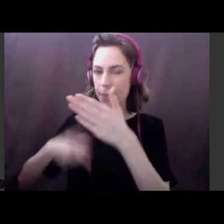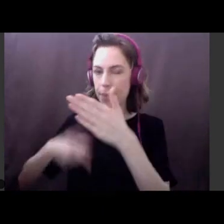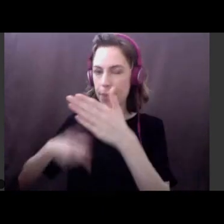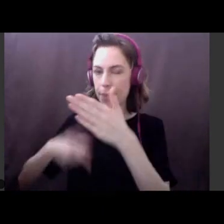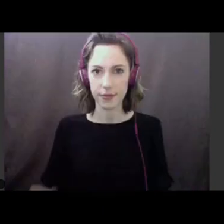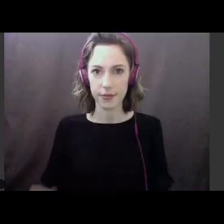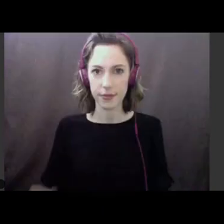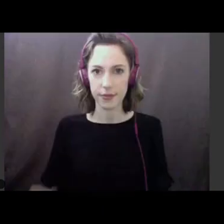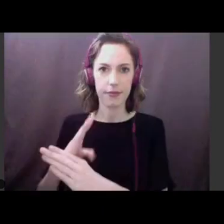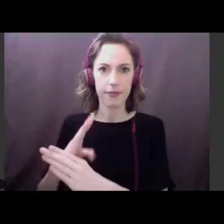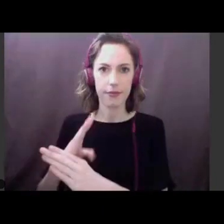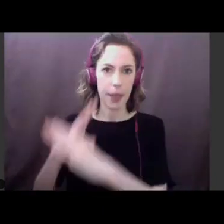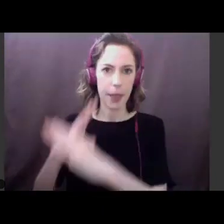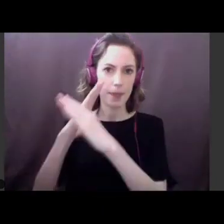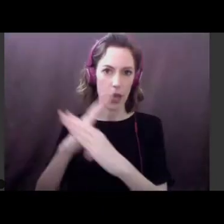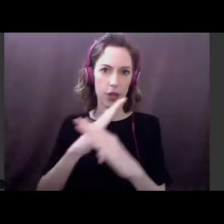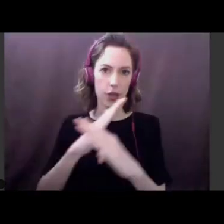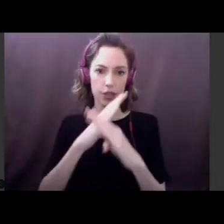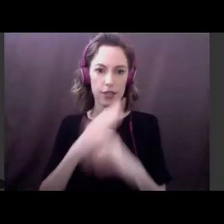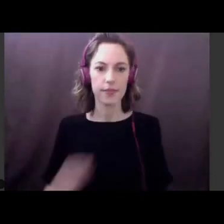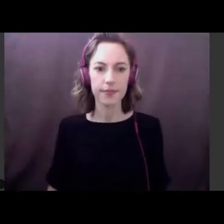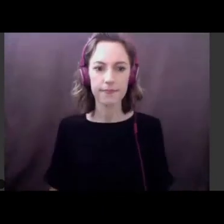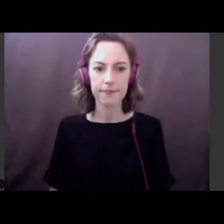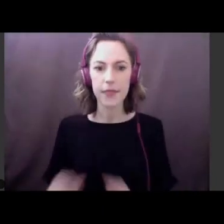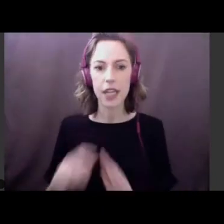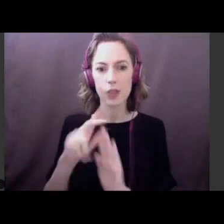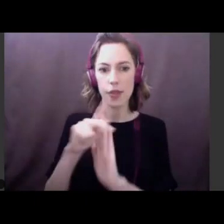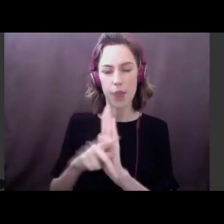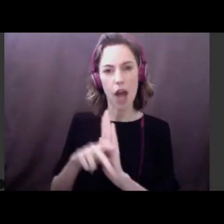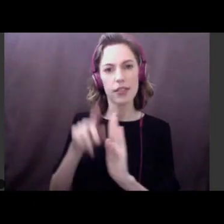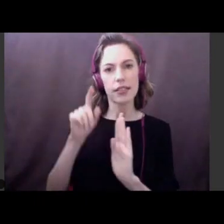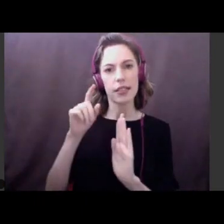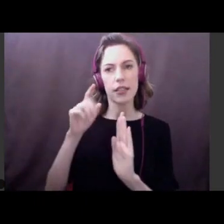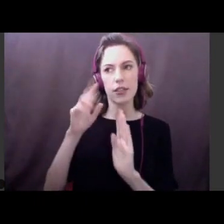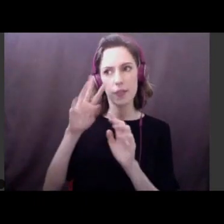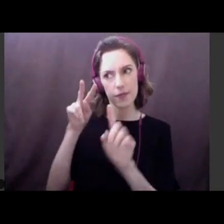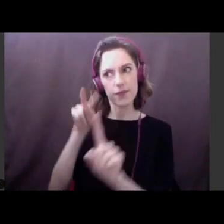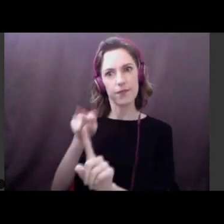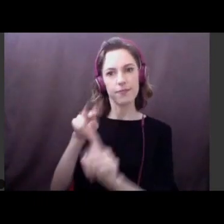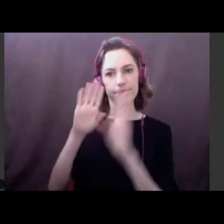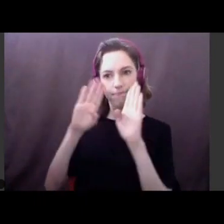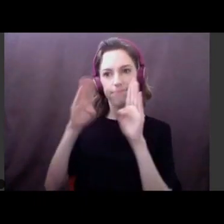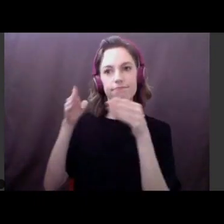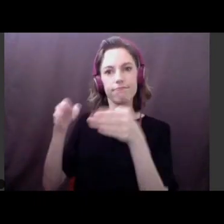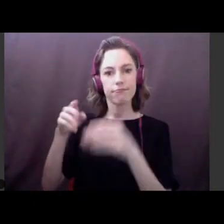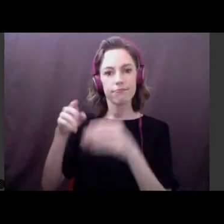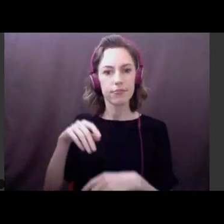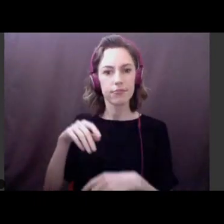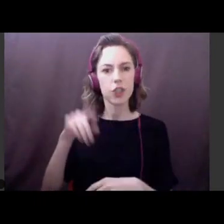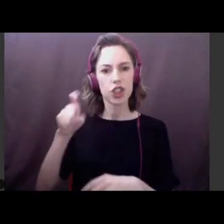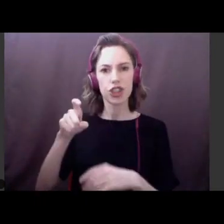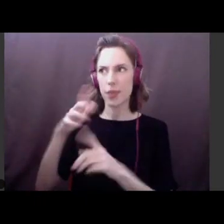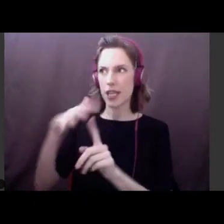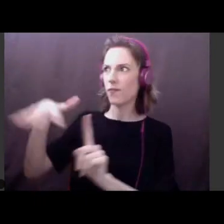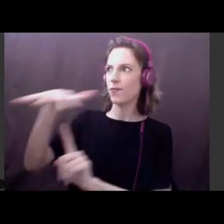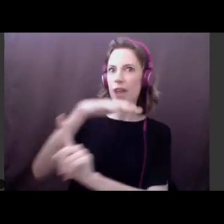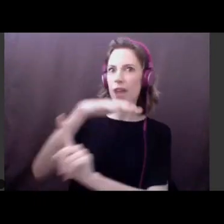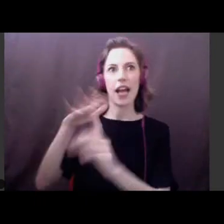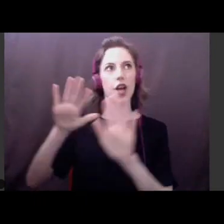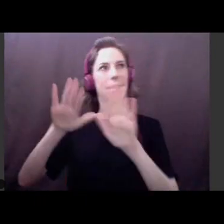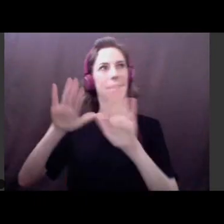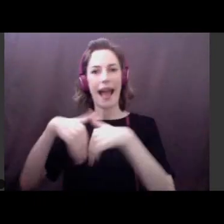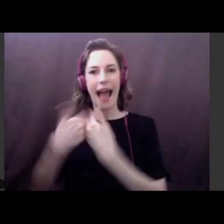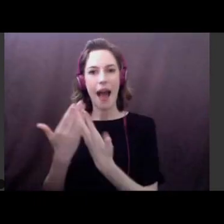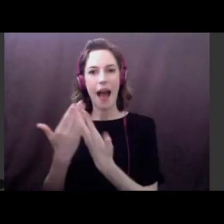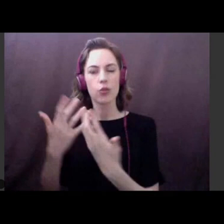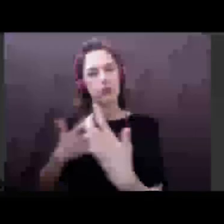with a disability for this purpose, as Claudia mentioned in her presentation, what we're trying to do